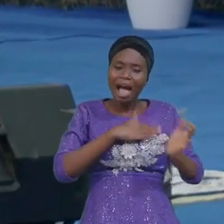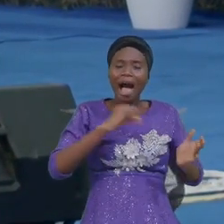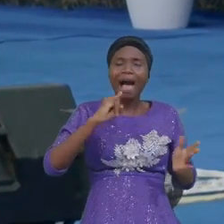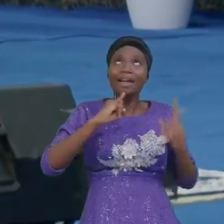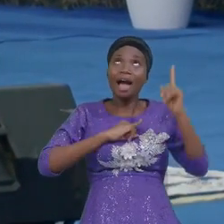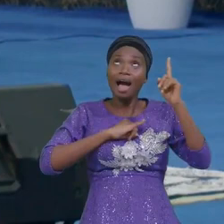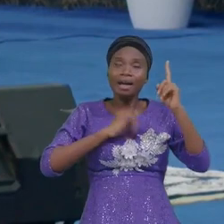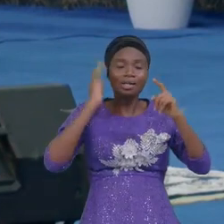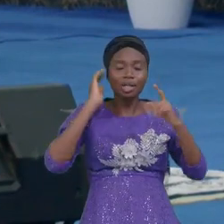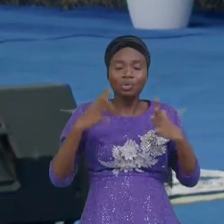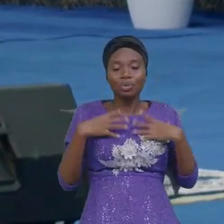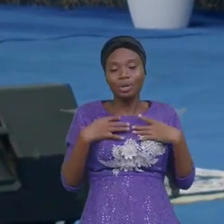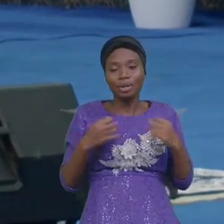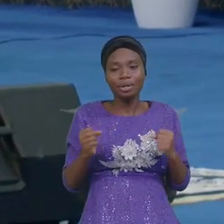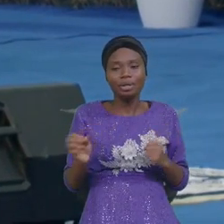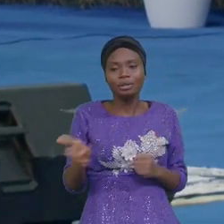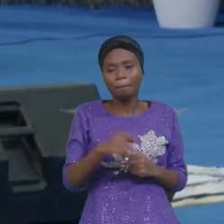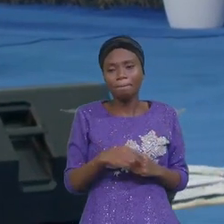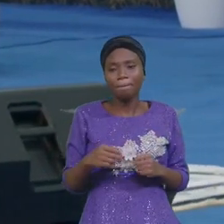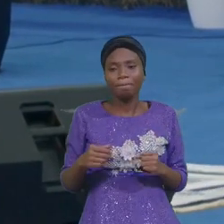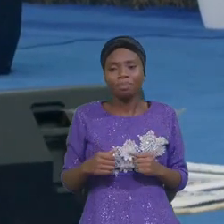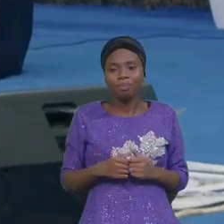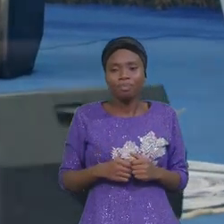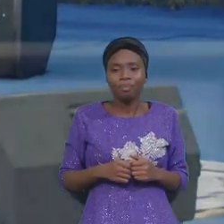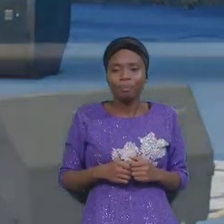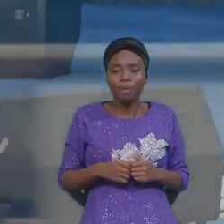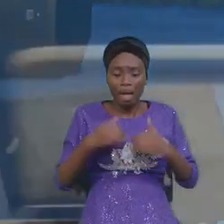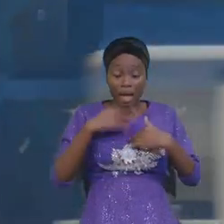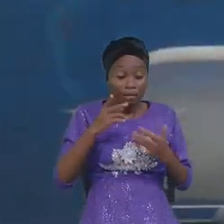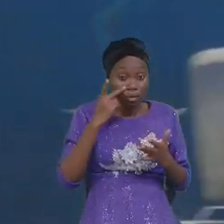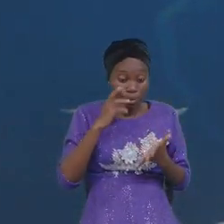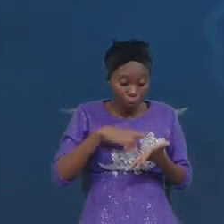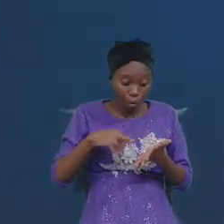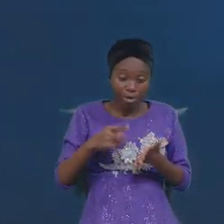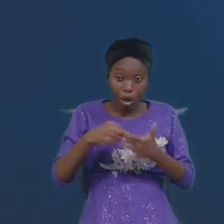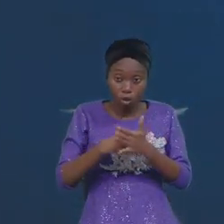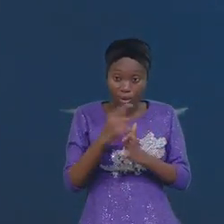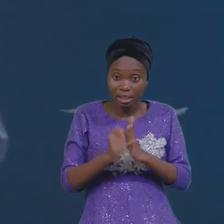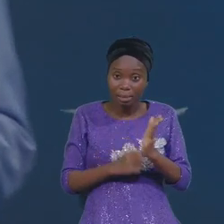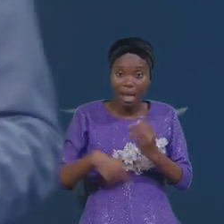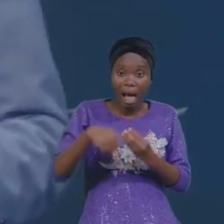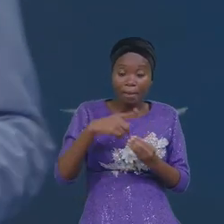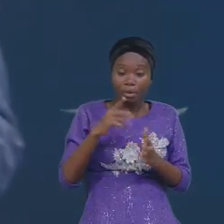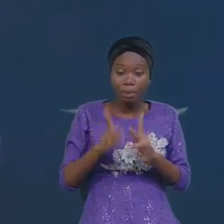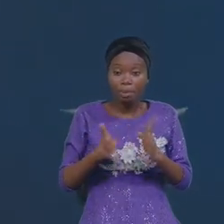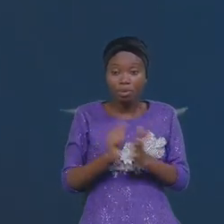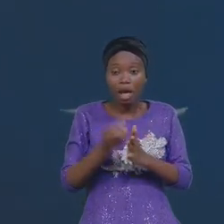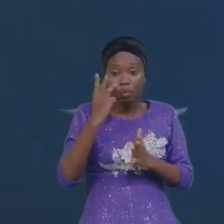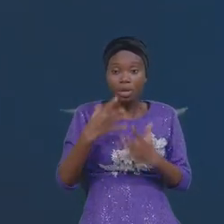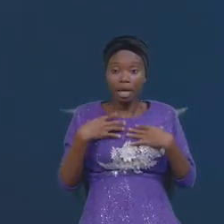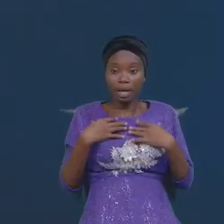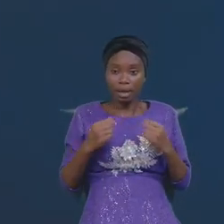should heal them. Have you read the New Testament? Among the people that were healed, how